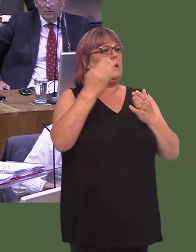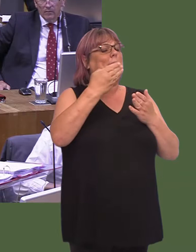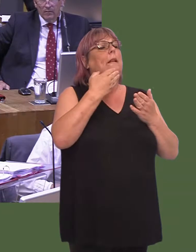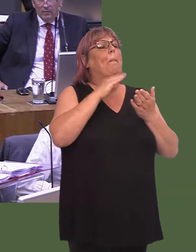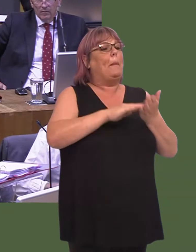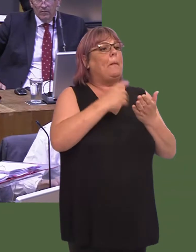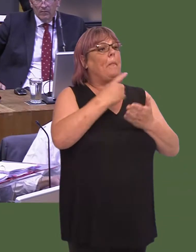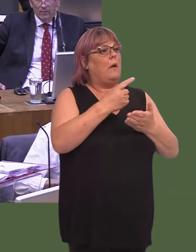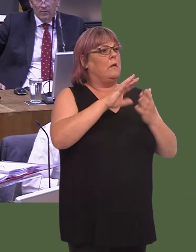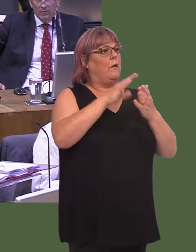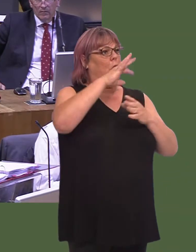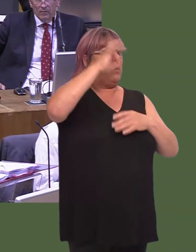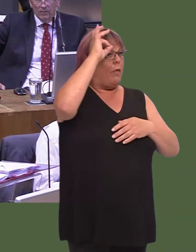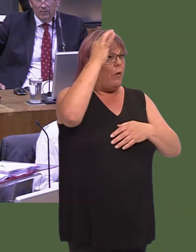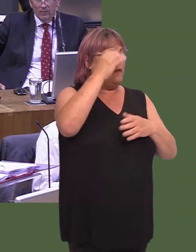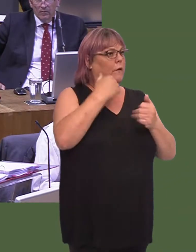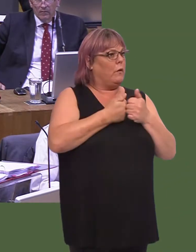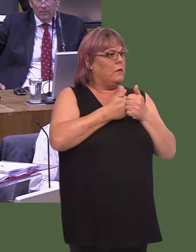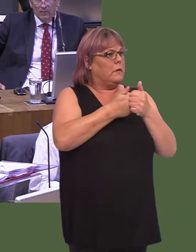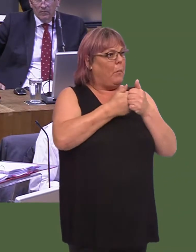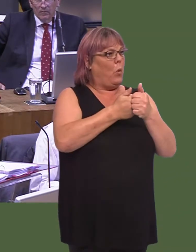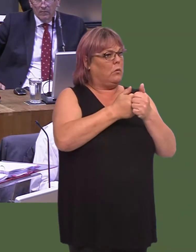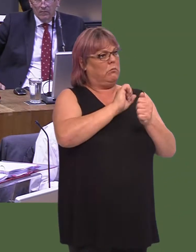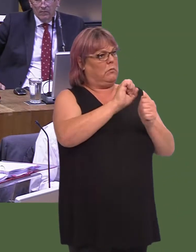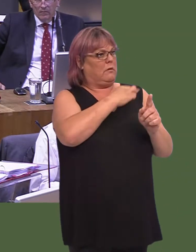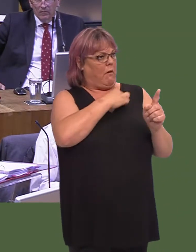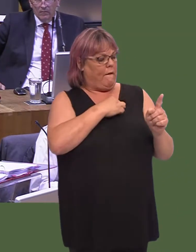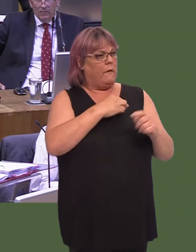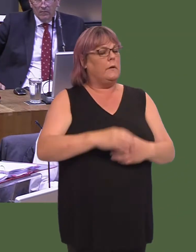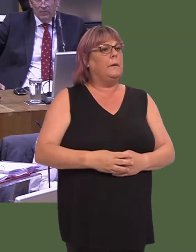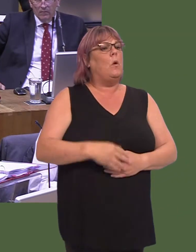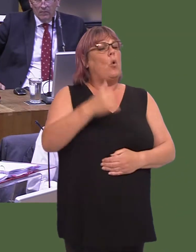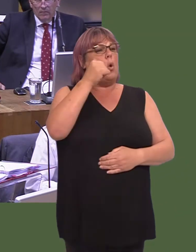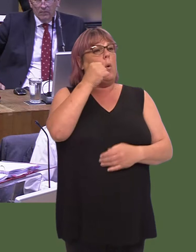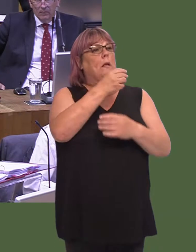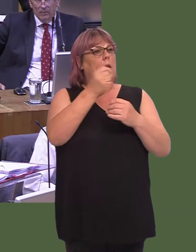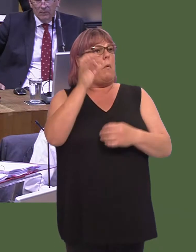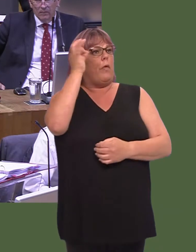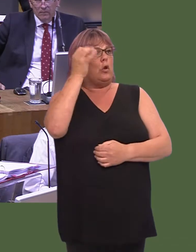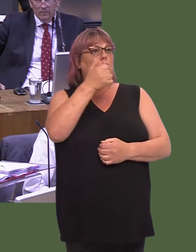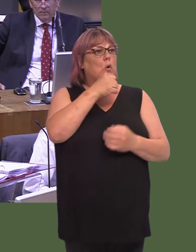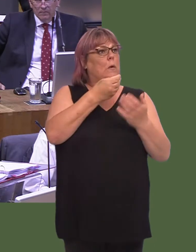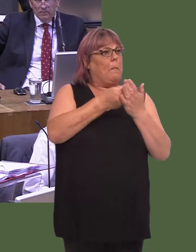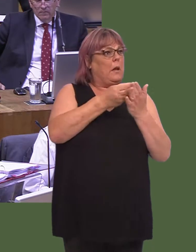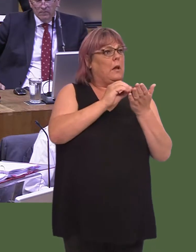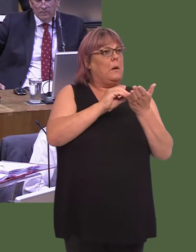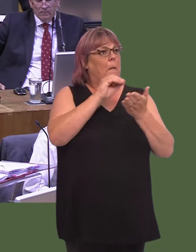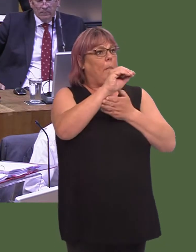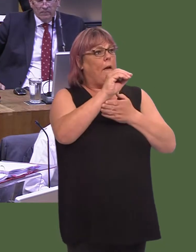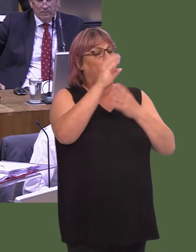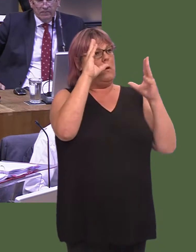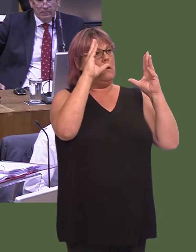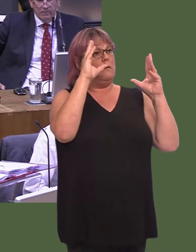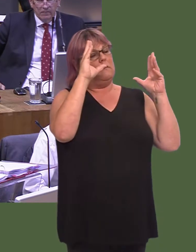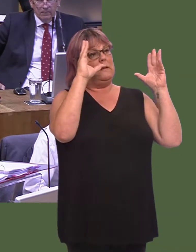million of recurrent funding to local authorities for them to work with providers to further support the workforce. We're aware that a number of authorities use part of that